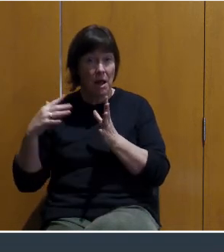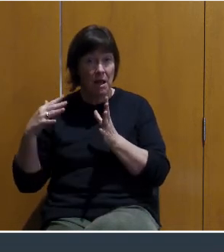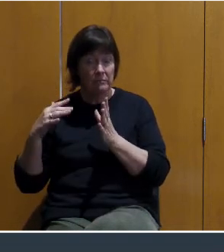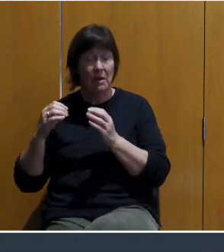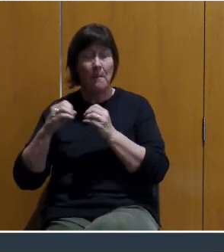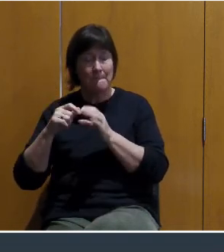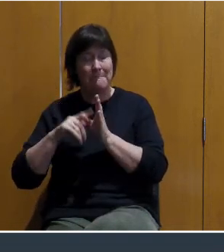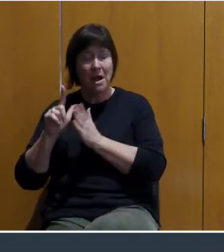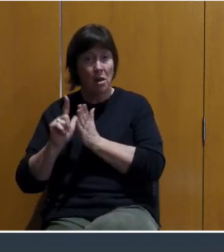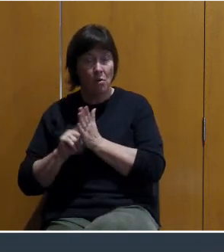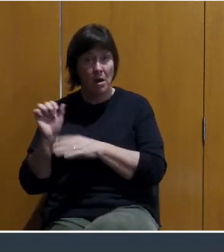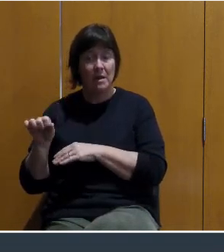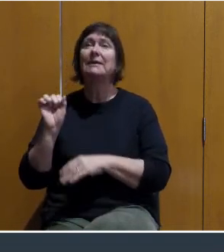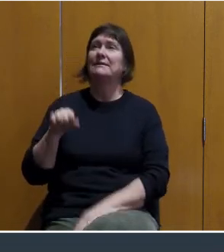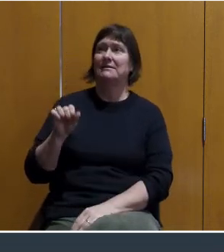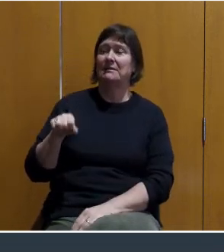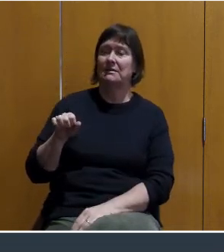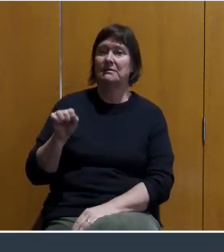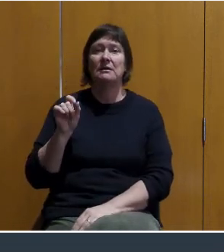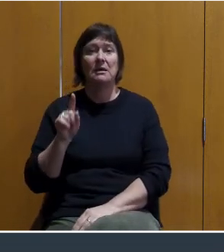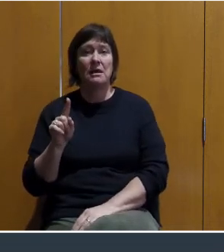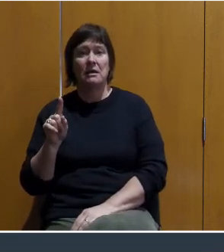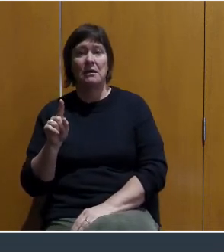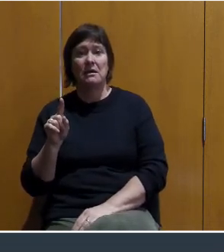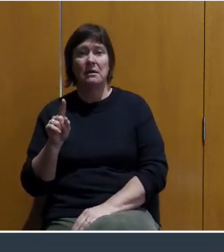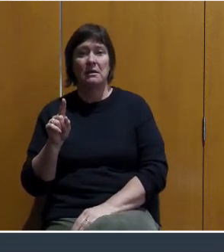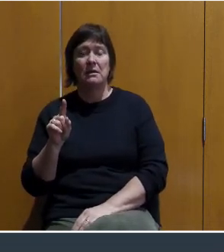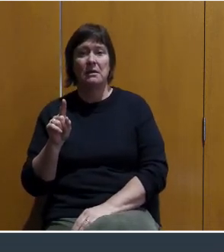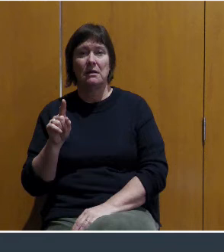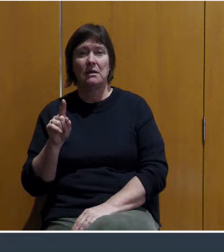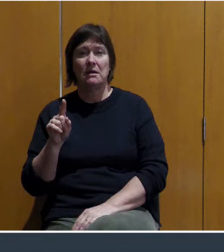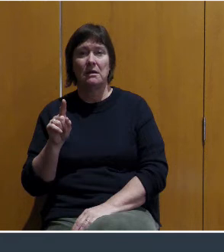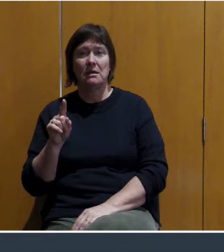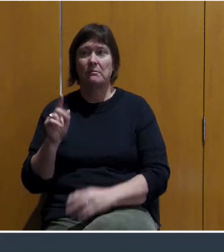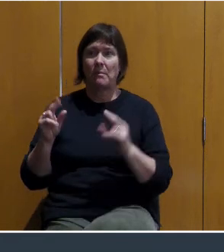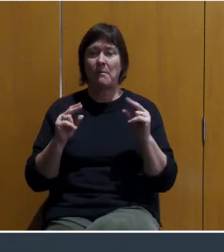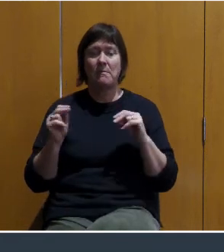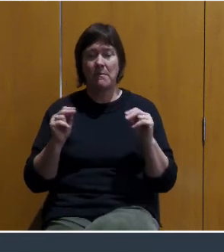Did you hear that? Oh, yeah, with that. Yeah. Were there other things that you noticed,